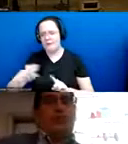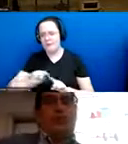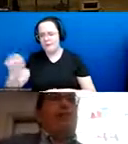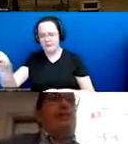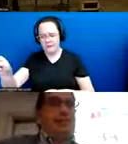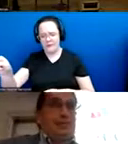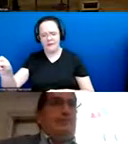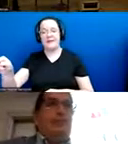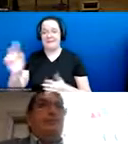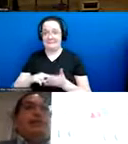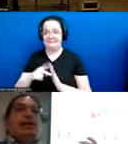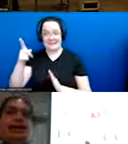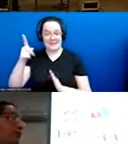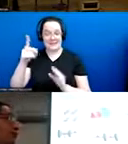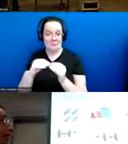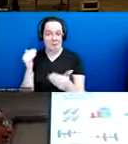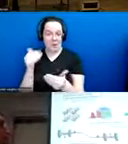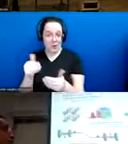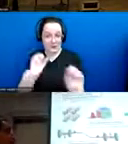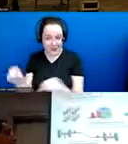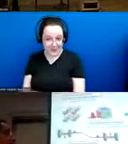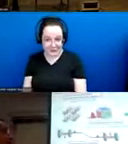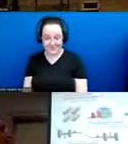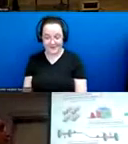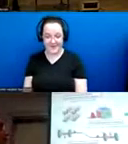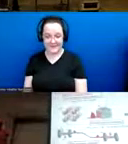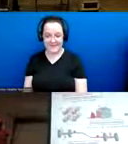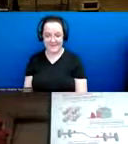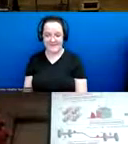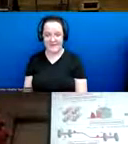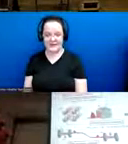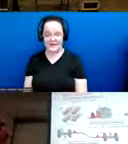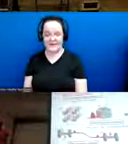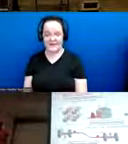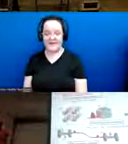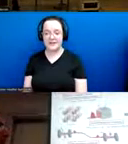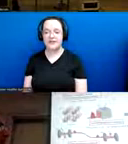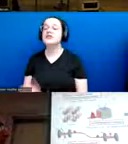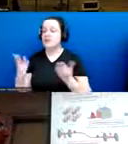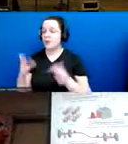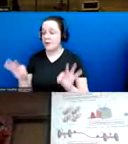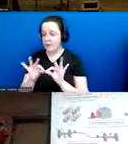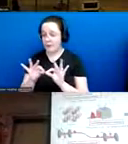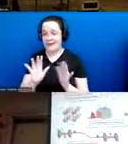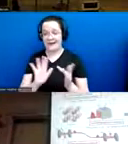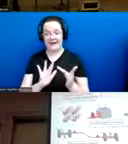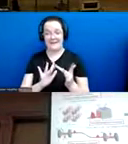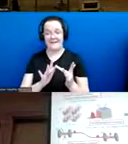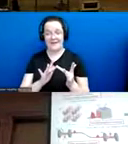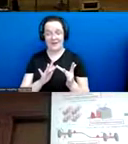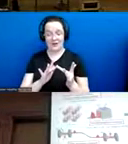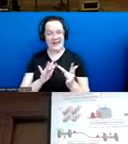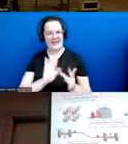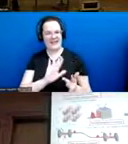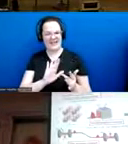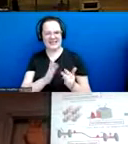and closer to reality, right? And then don't forget, something that is very important is, as the internet works in this stack version, that